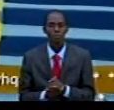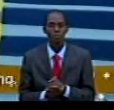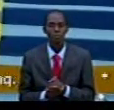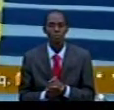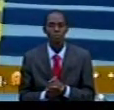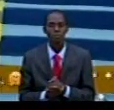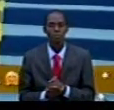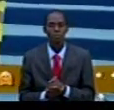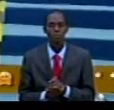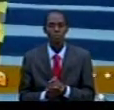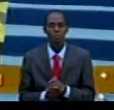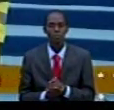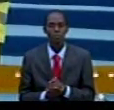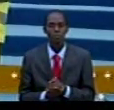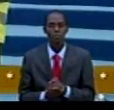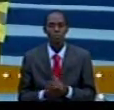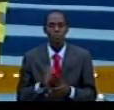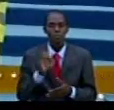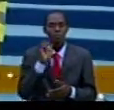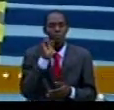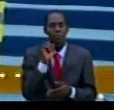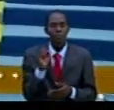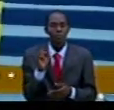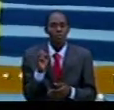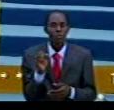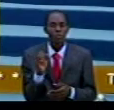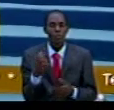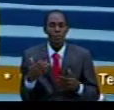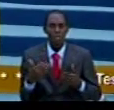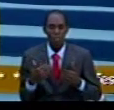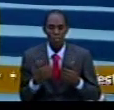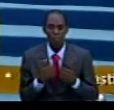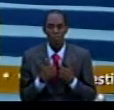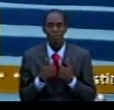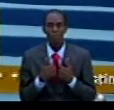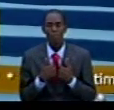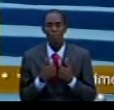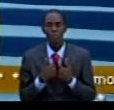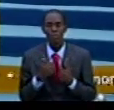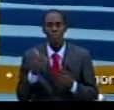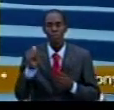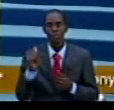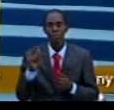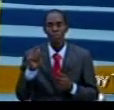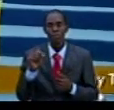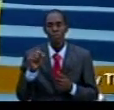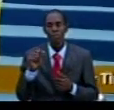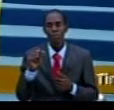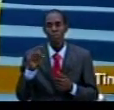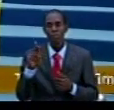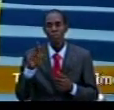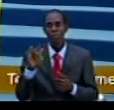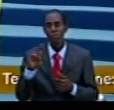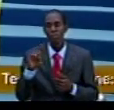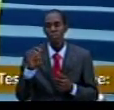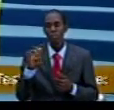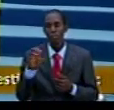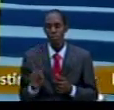was diagnosed to be having septic arthritis, and that was pus in her